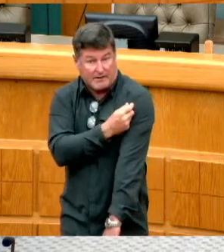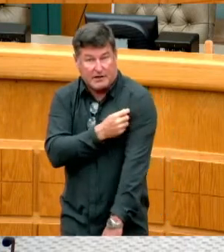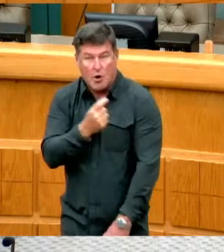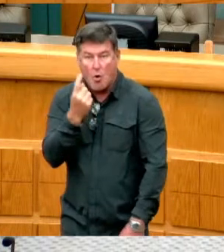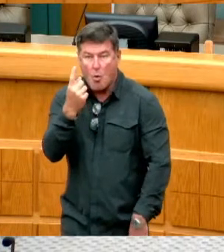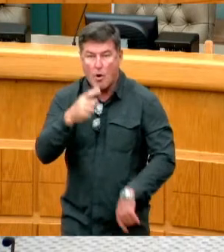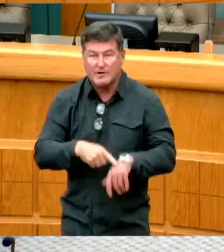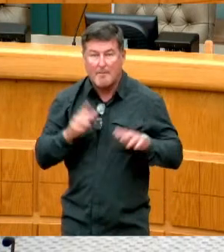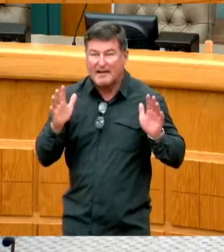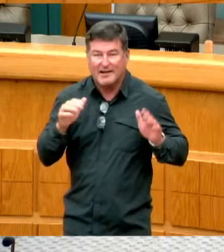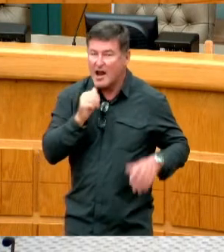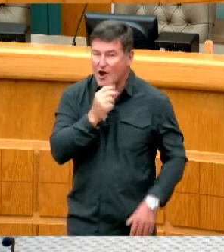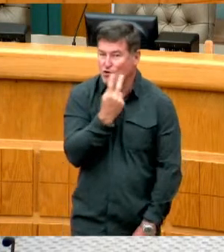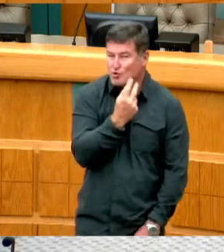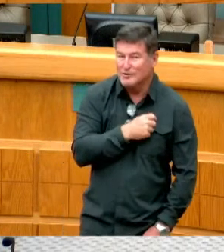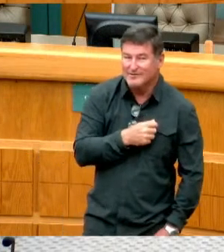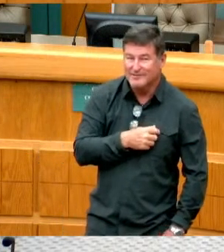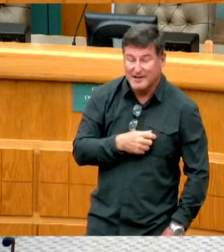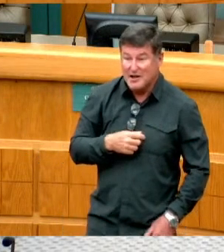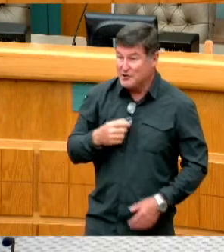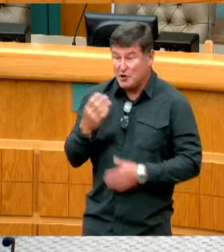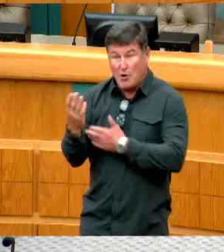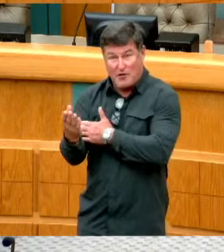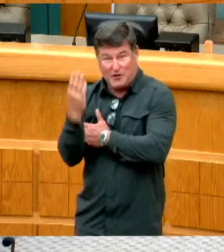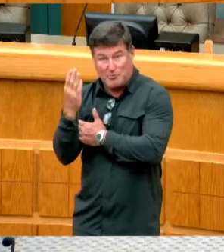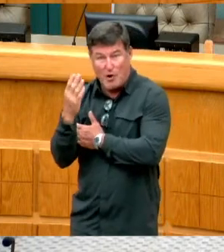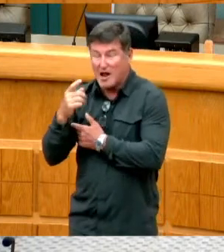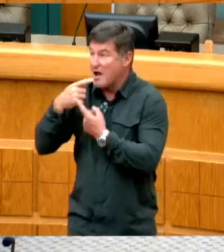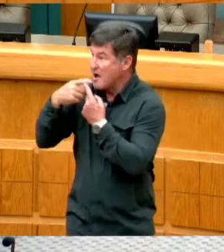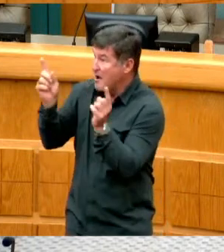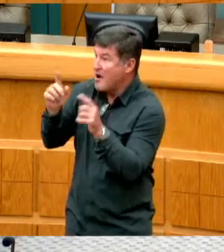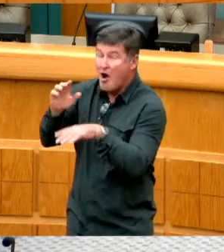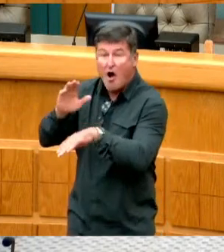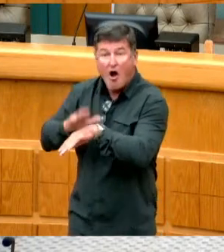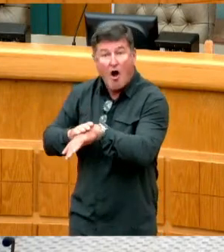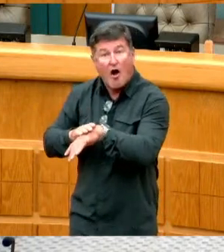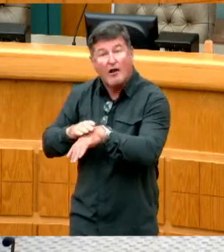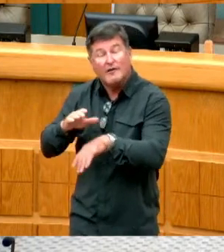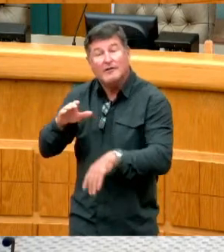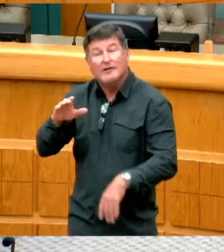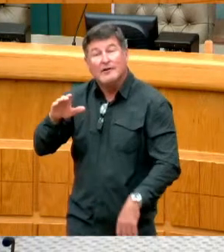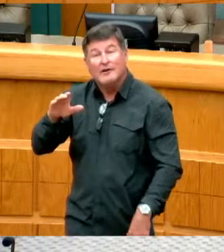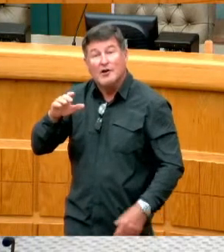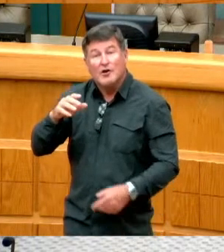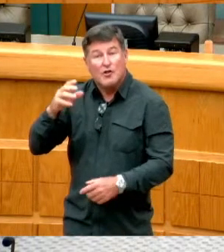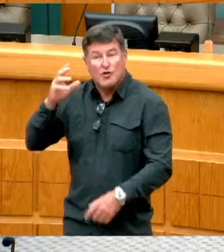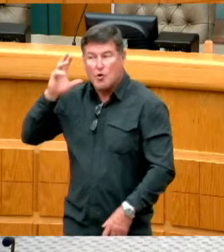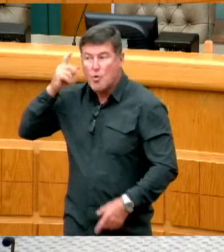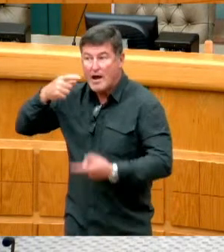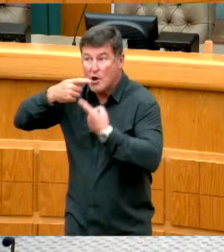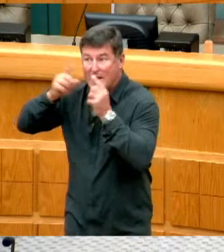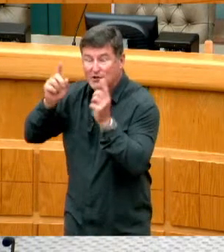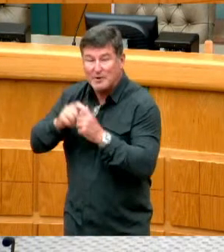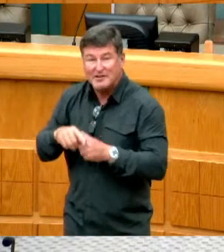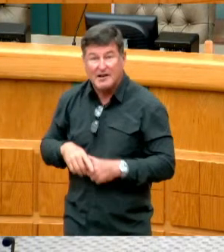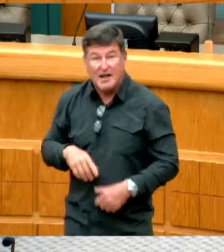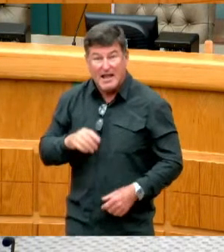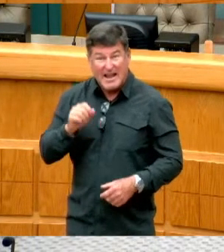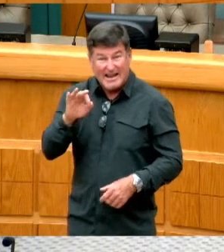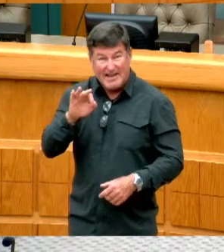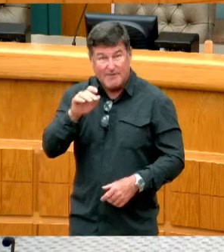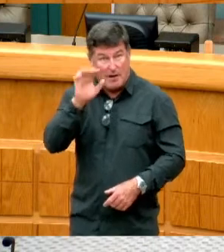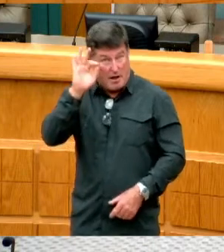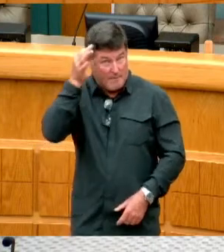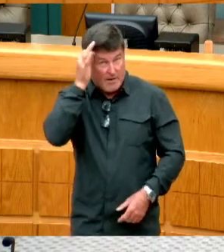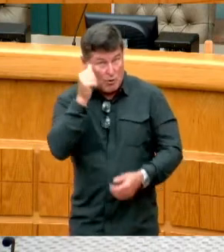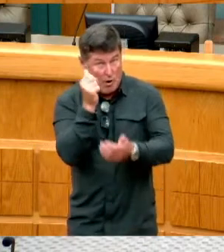I shared on radio this morning that J&J is perfect for our homebound seniors because and our disabled, because it's